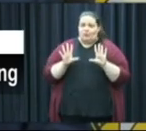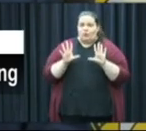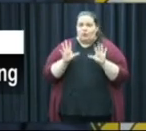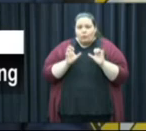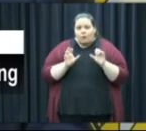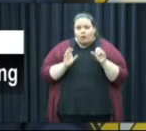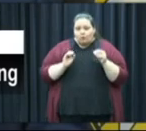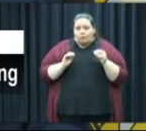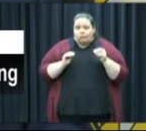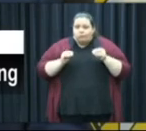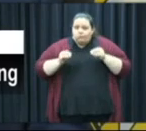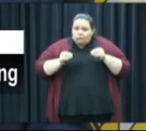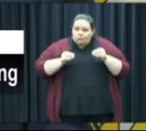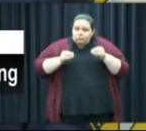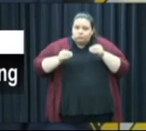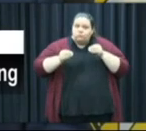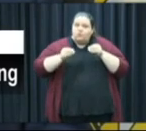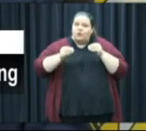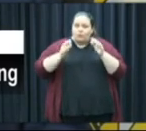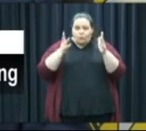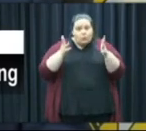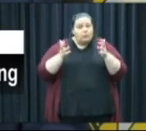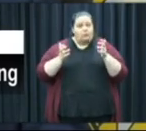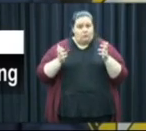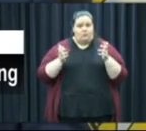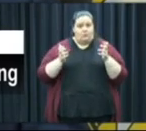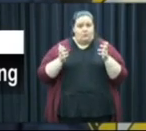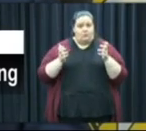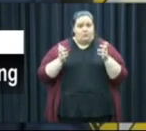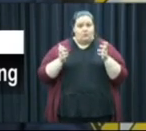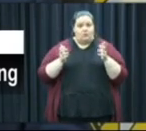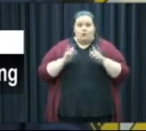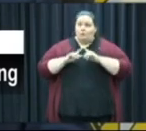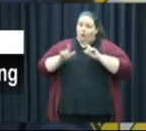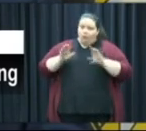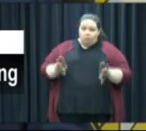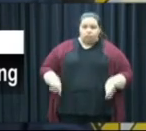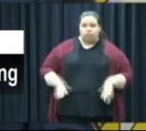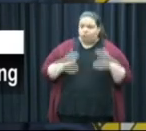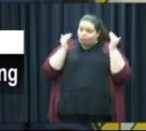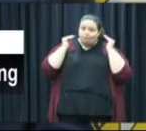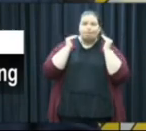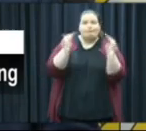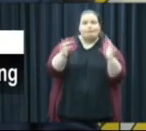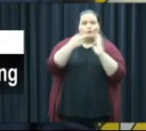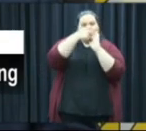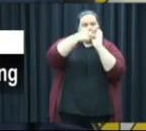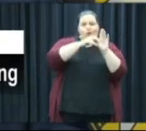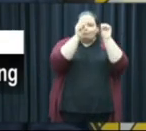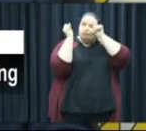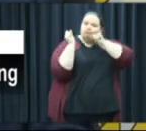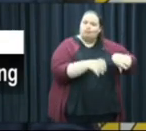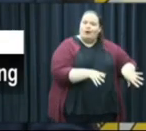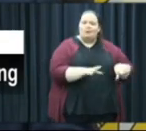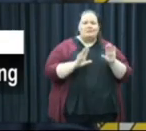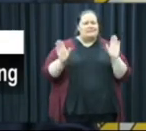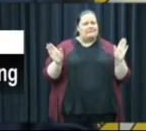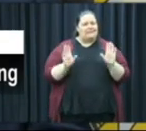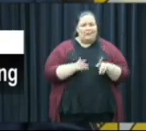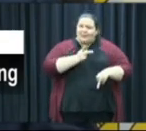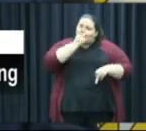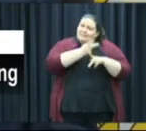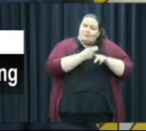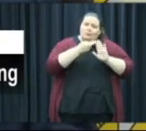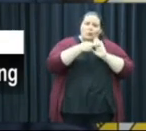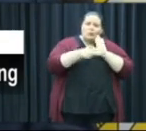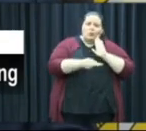ease back into this new norm for New Brunswick. We cannot just let the rules all fall by the wayside and have